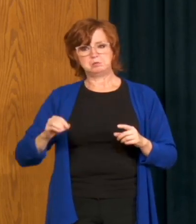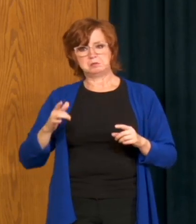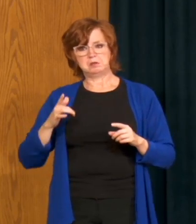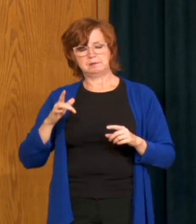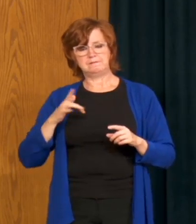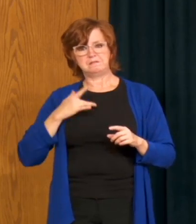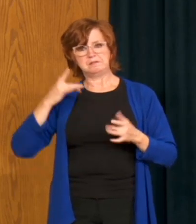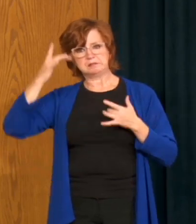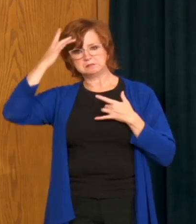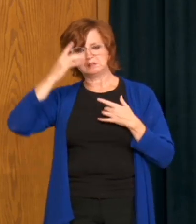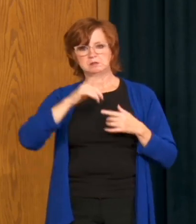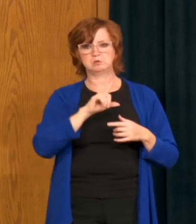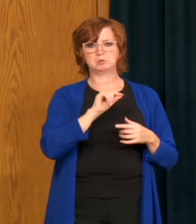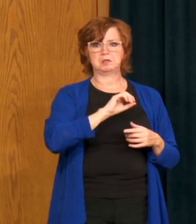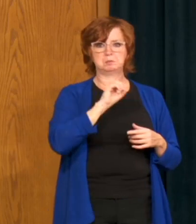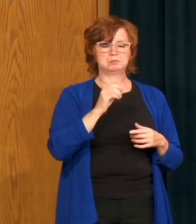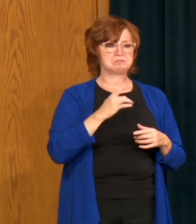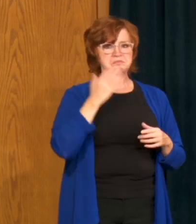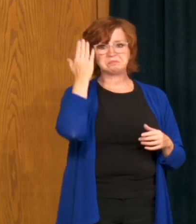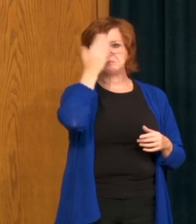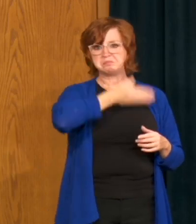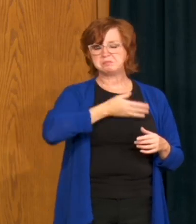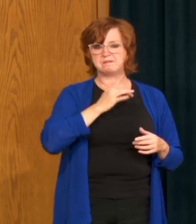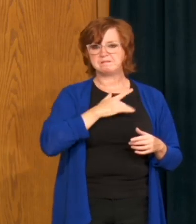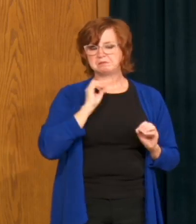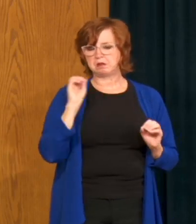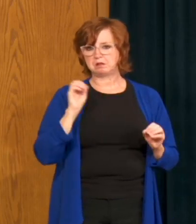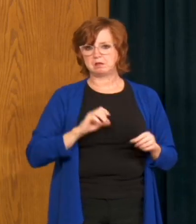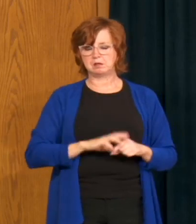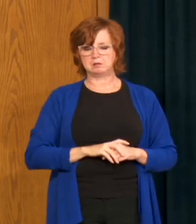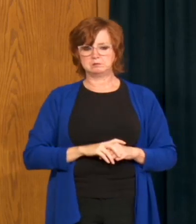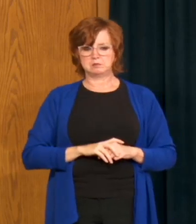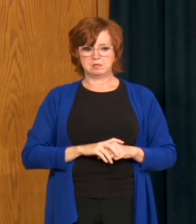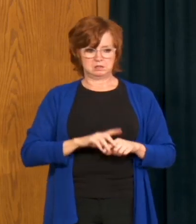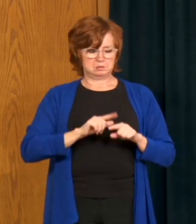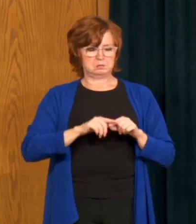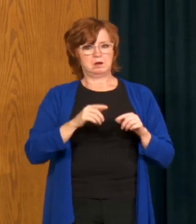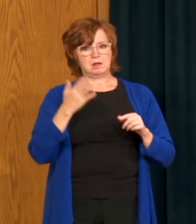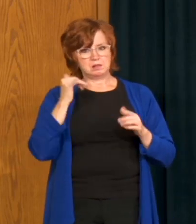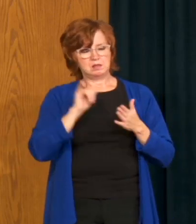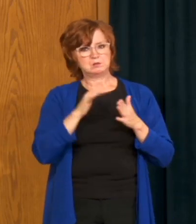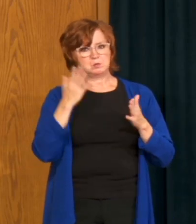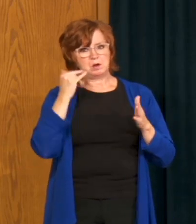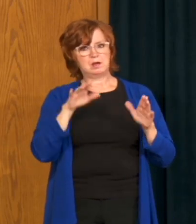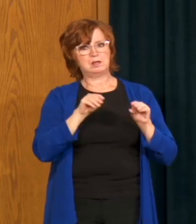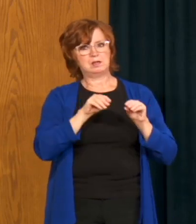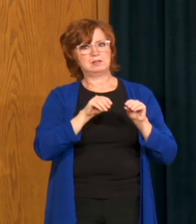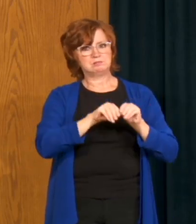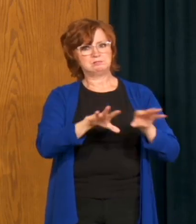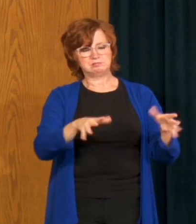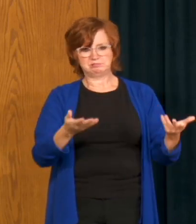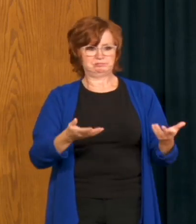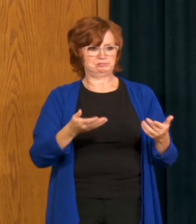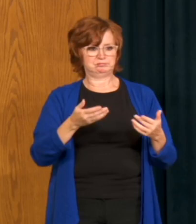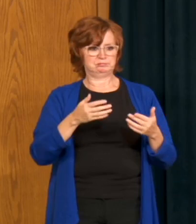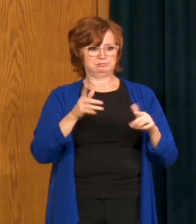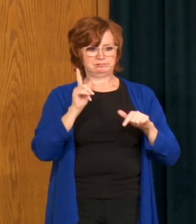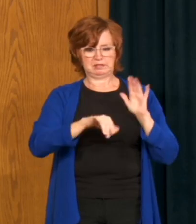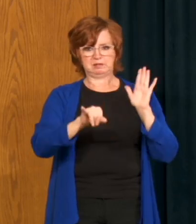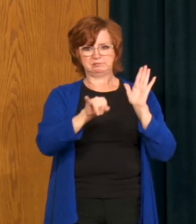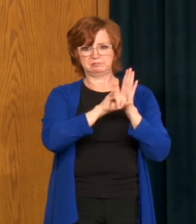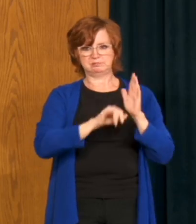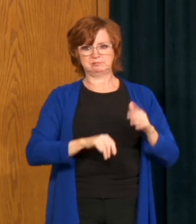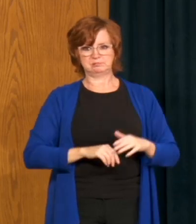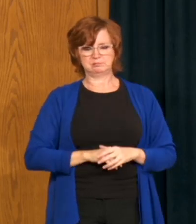If we can't, that we always need to flag that. And if we see an increase in sporadic transmissions, we'll have to see if are there